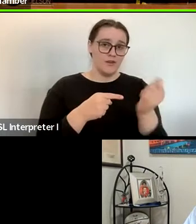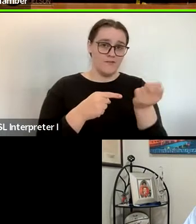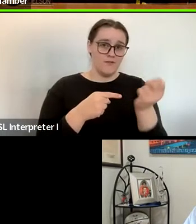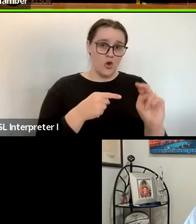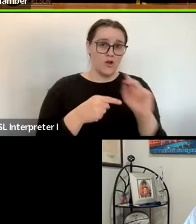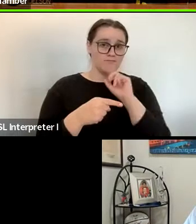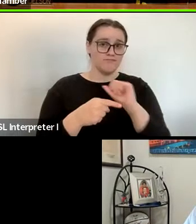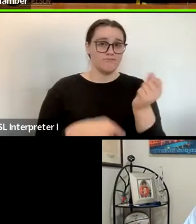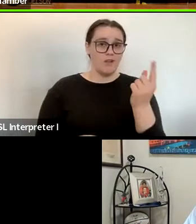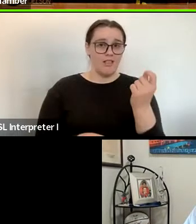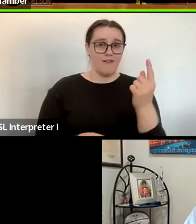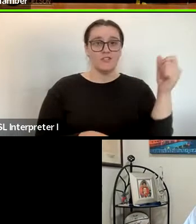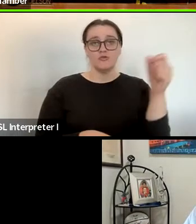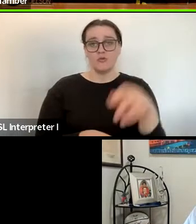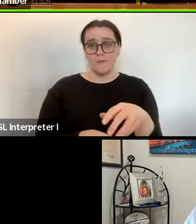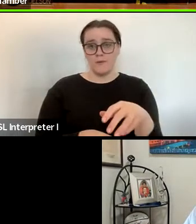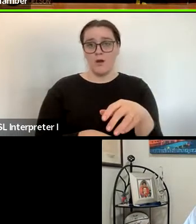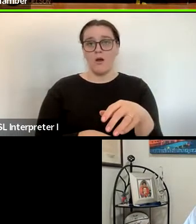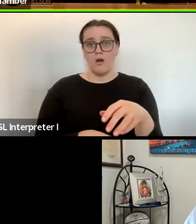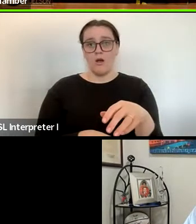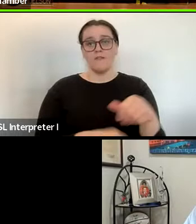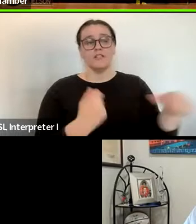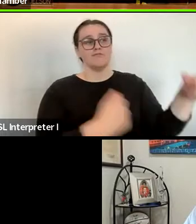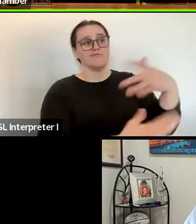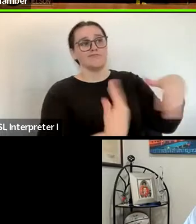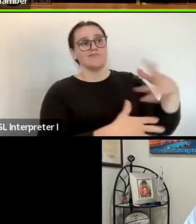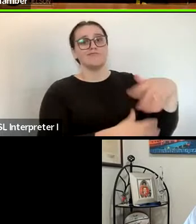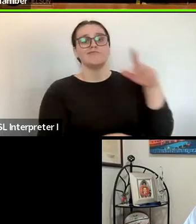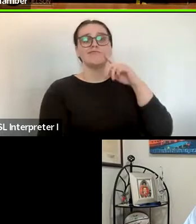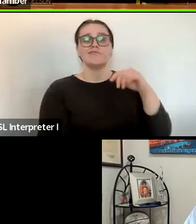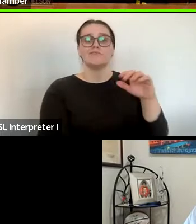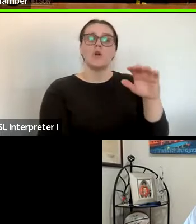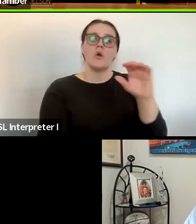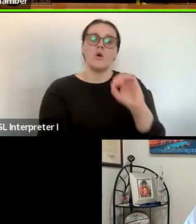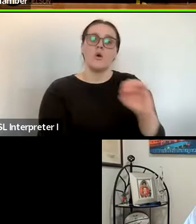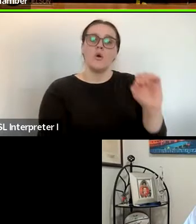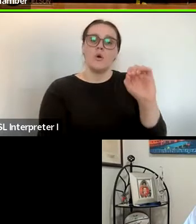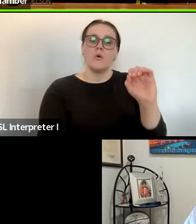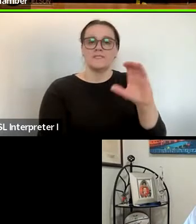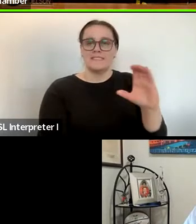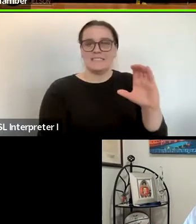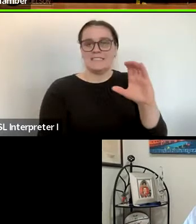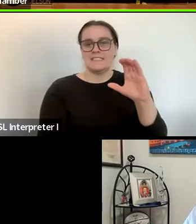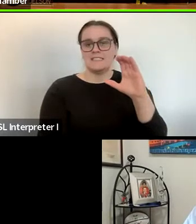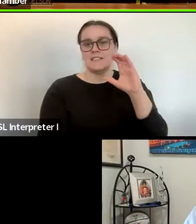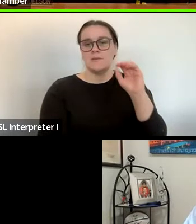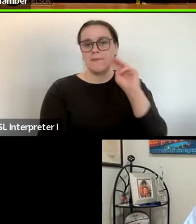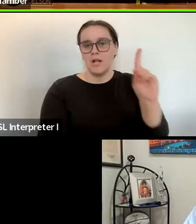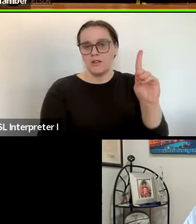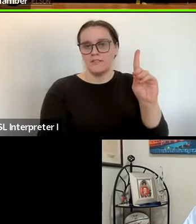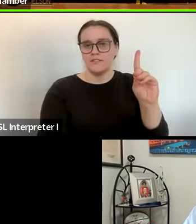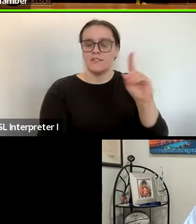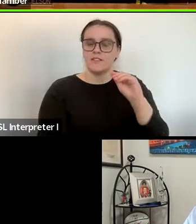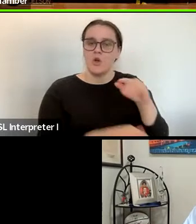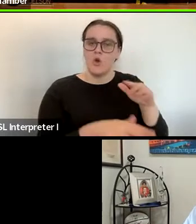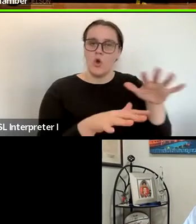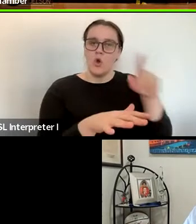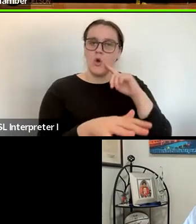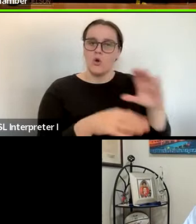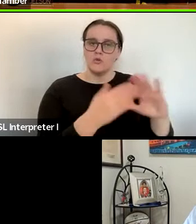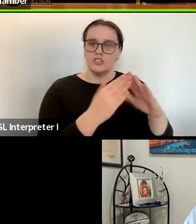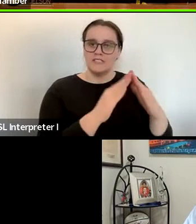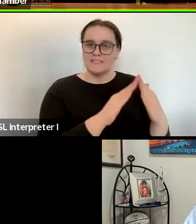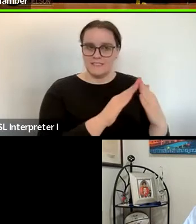to join his mother after spending the day in Ocean City, Maryland. At the same time, four men who knew the McNeils began randomly